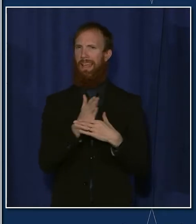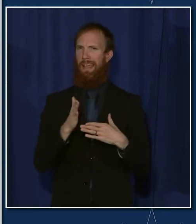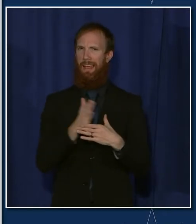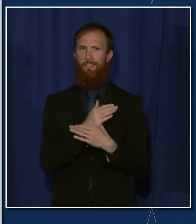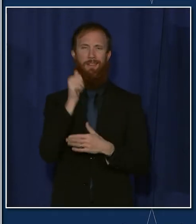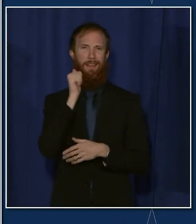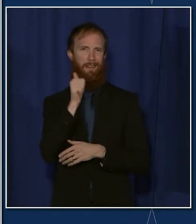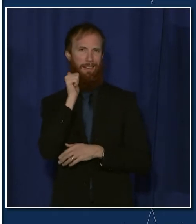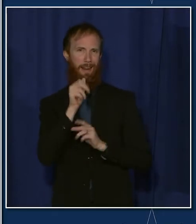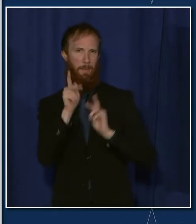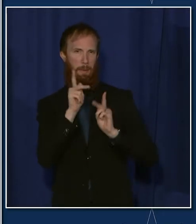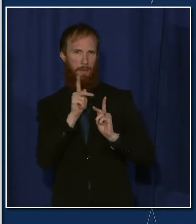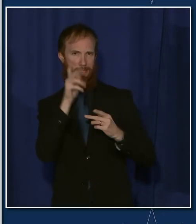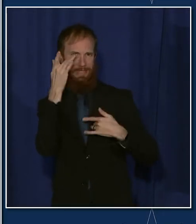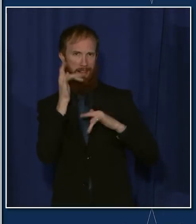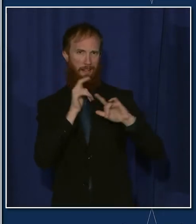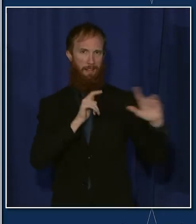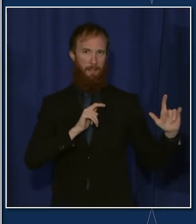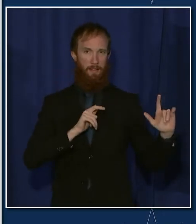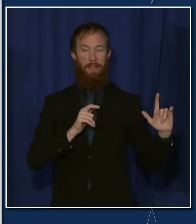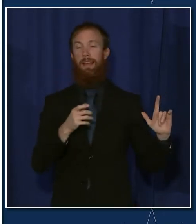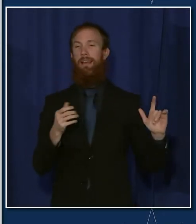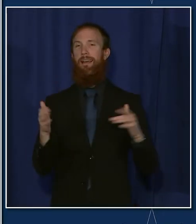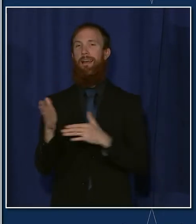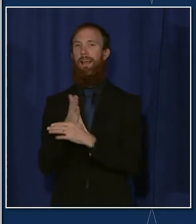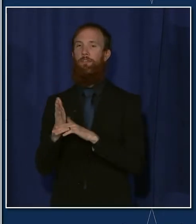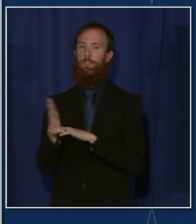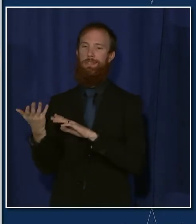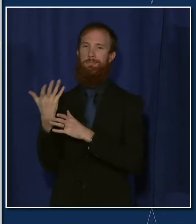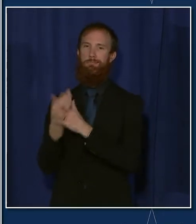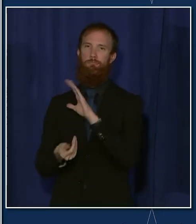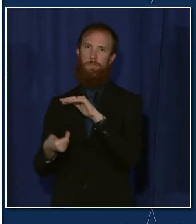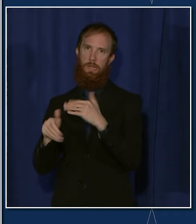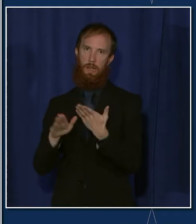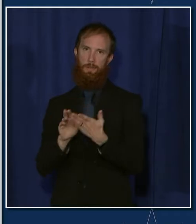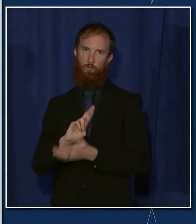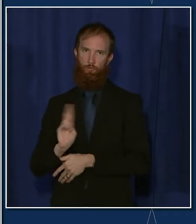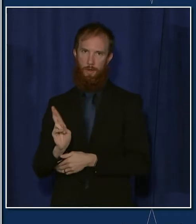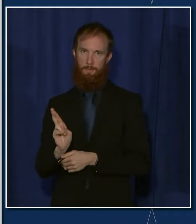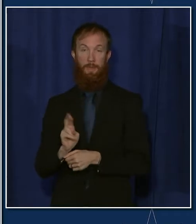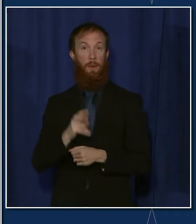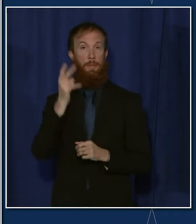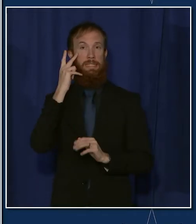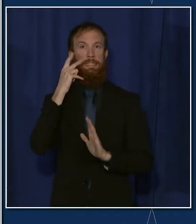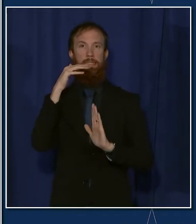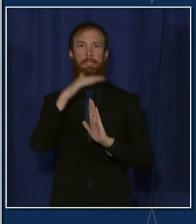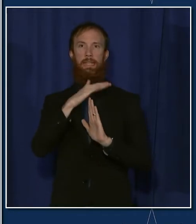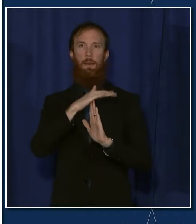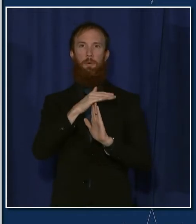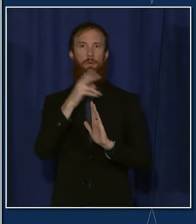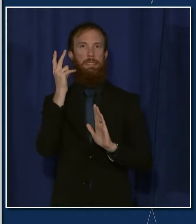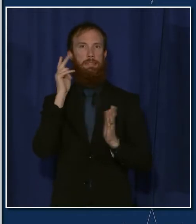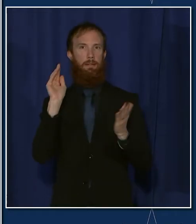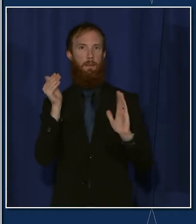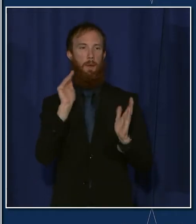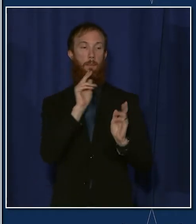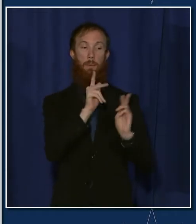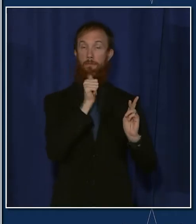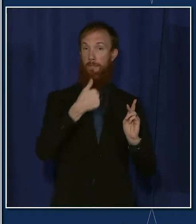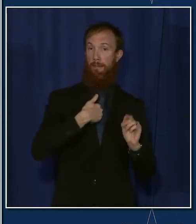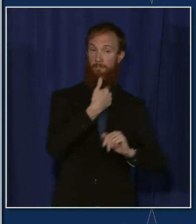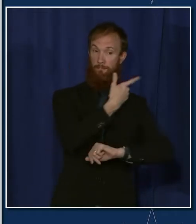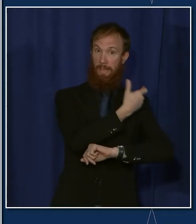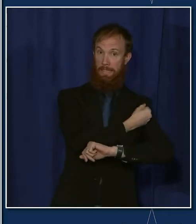in the U.S. on the left and the average daily deaths on the right. And on the top, we see what that looks like among unvaccinated